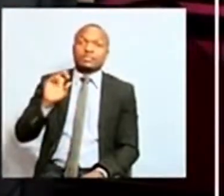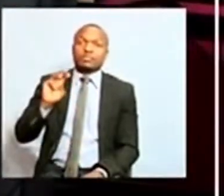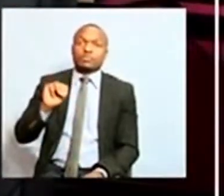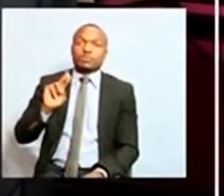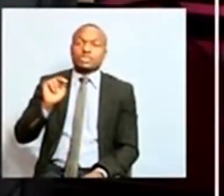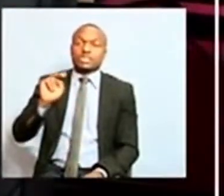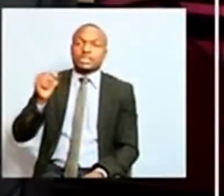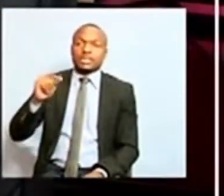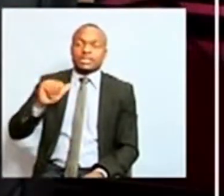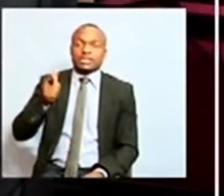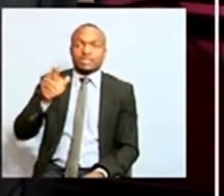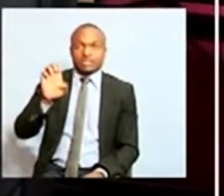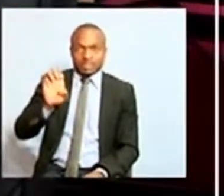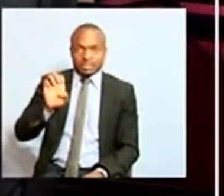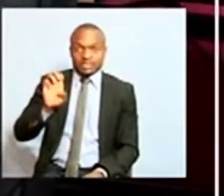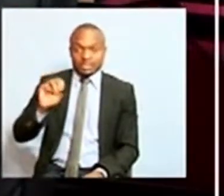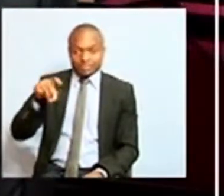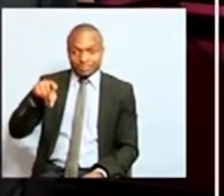and a member of this committee.